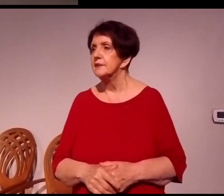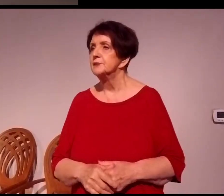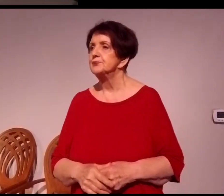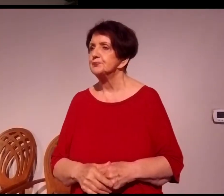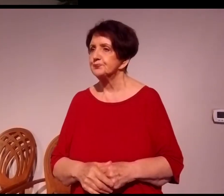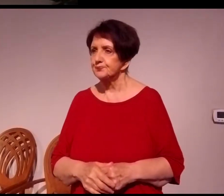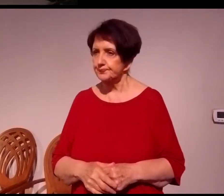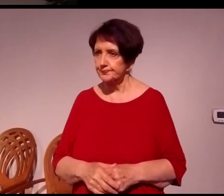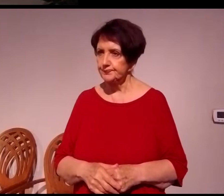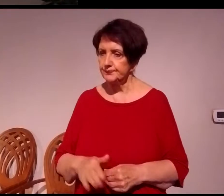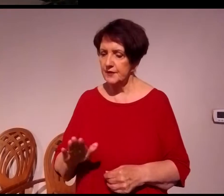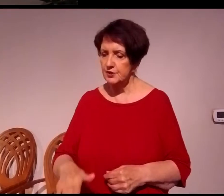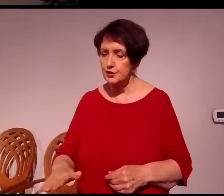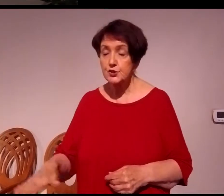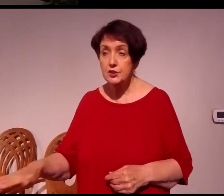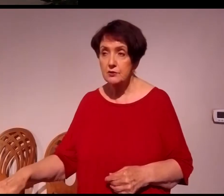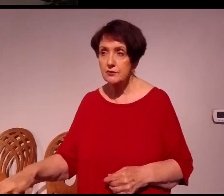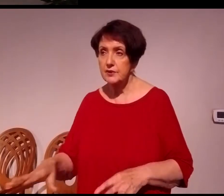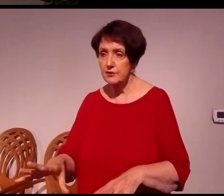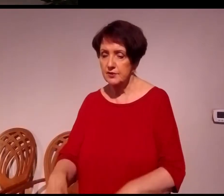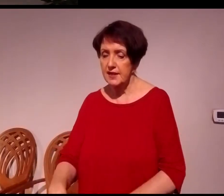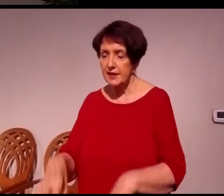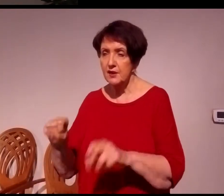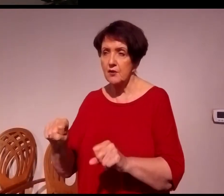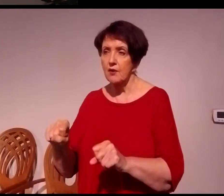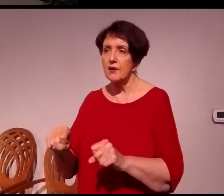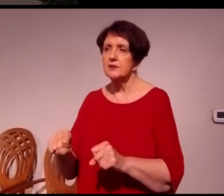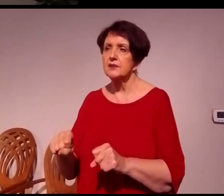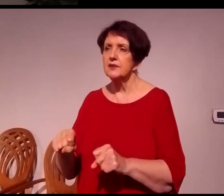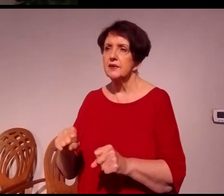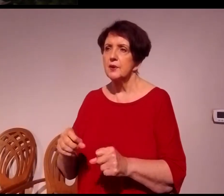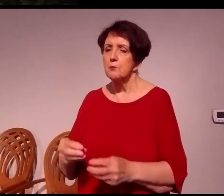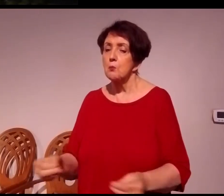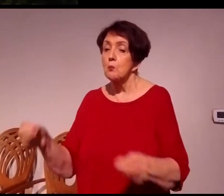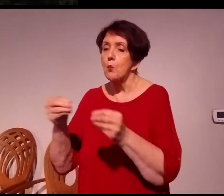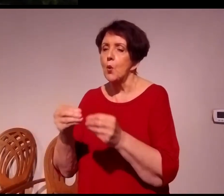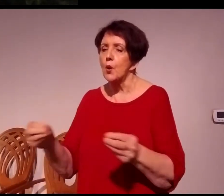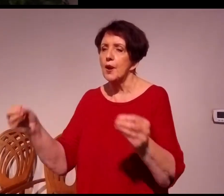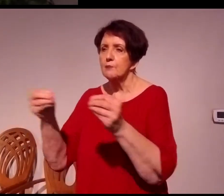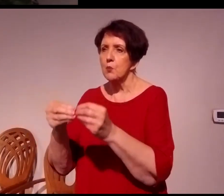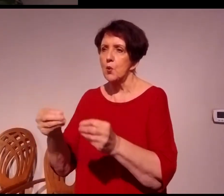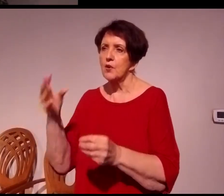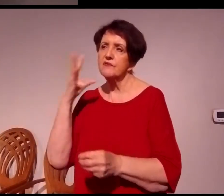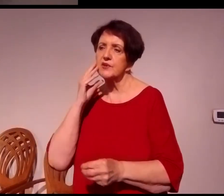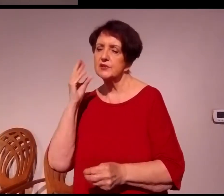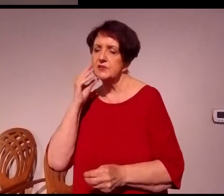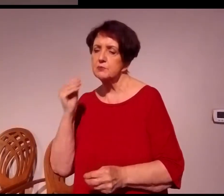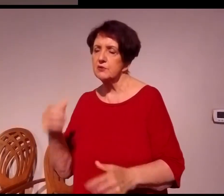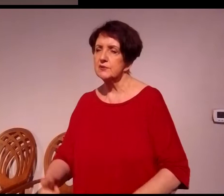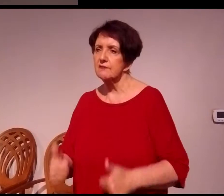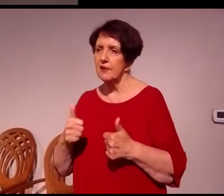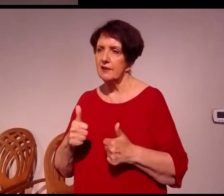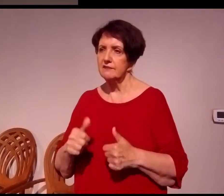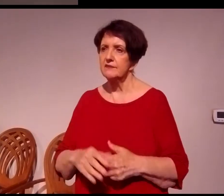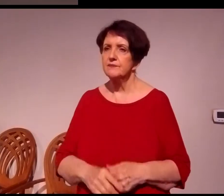taking on their larger and larger experience of life. And